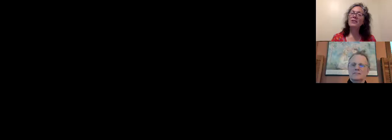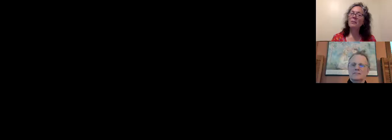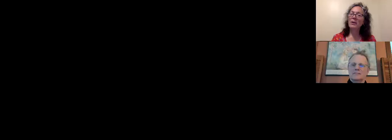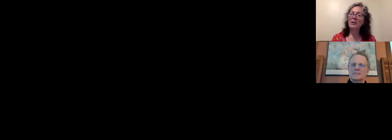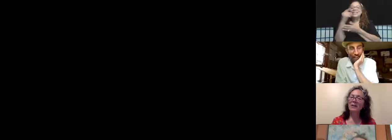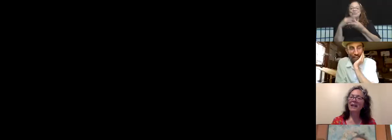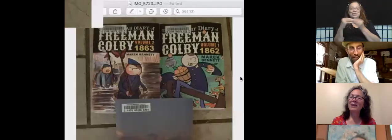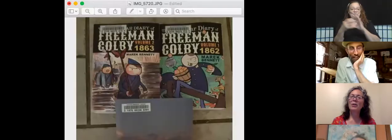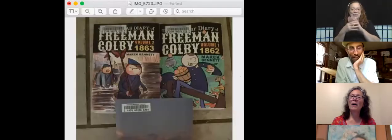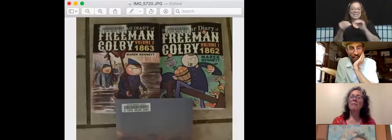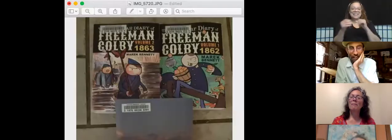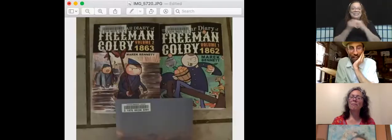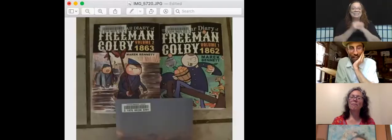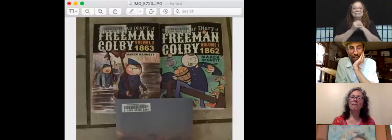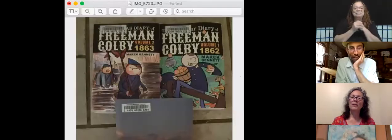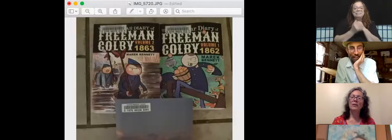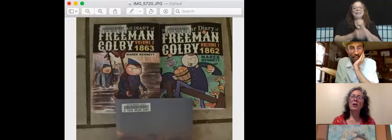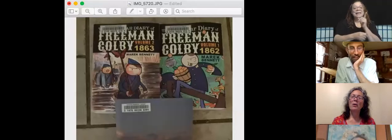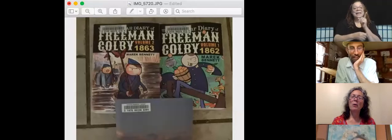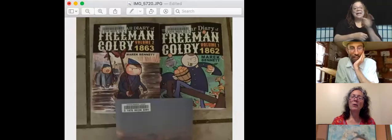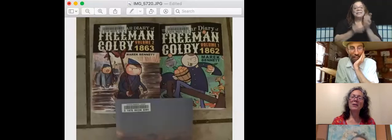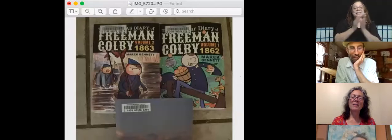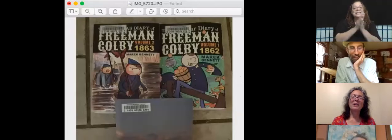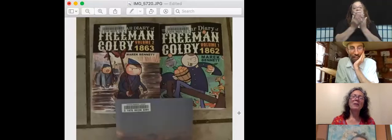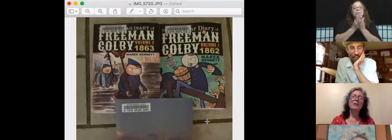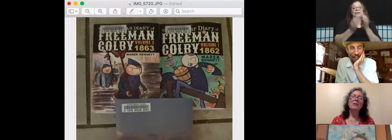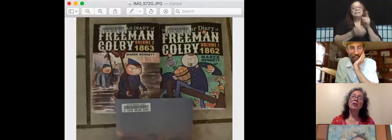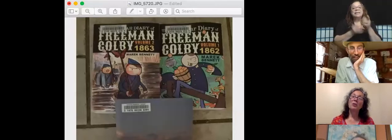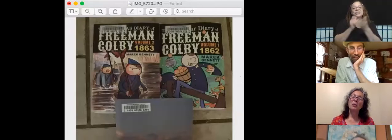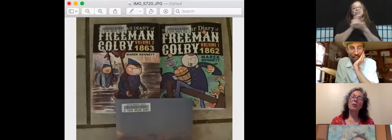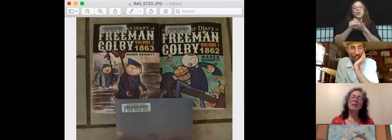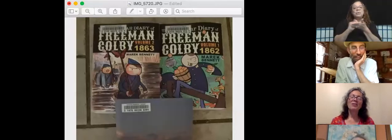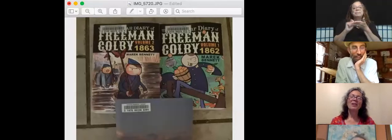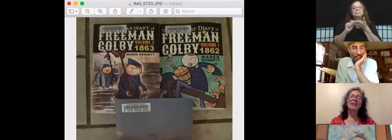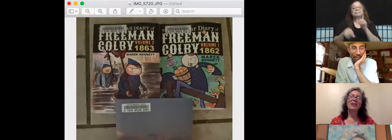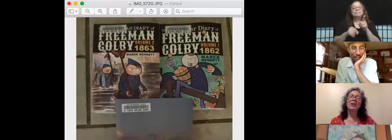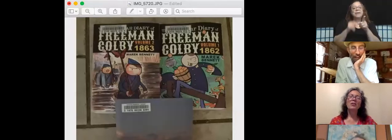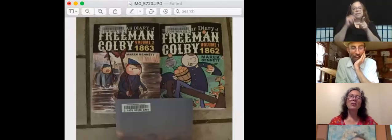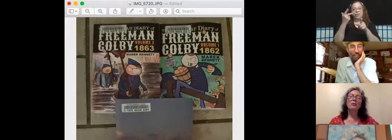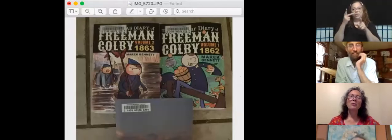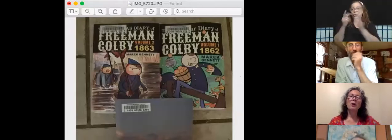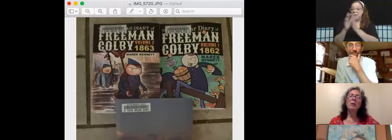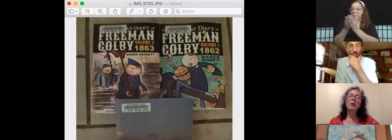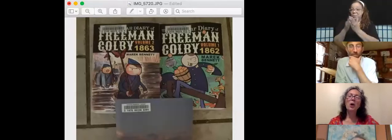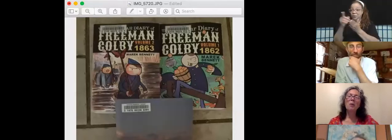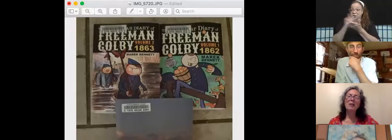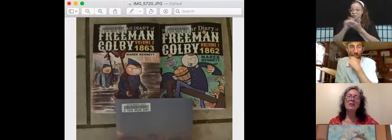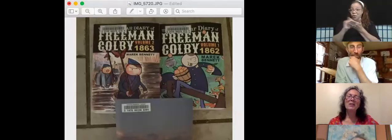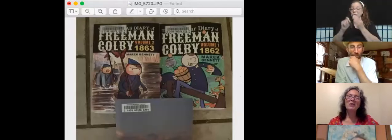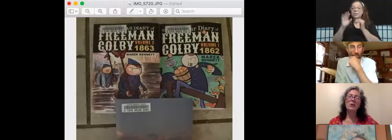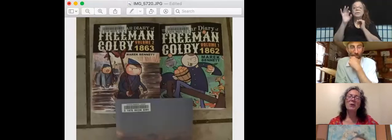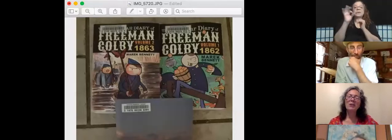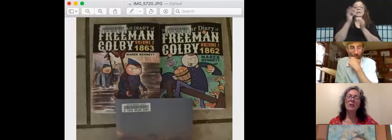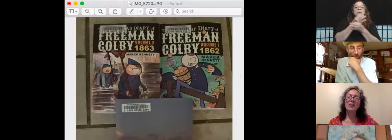Well, here's a book that you wrote, three books actually. Freeman